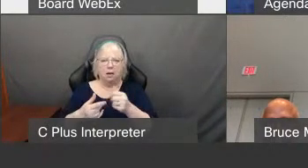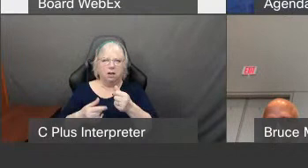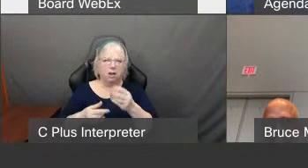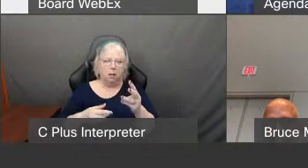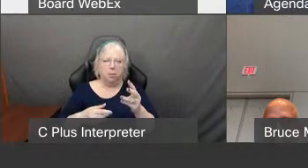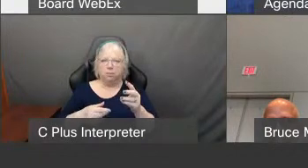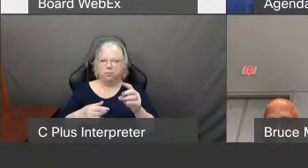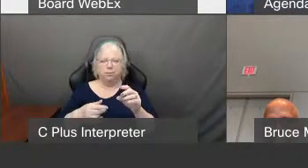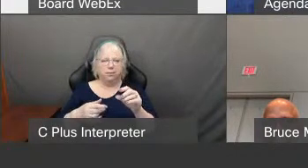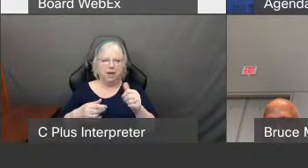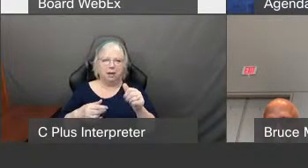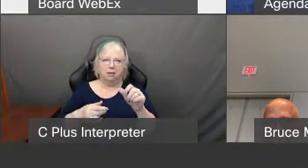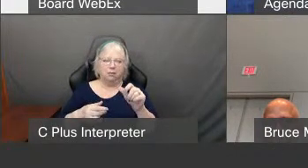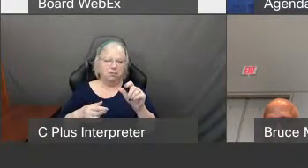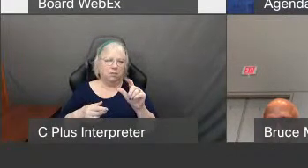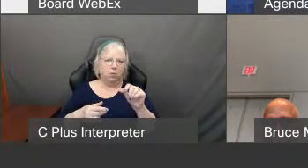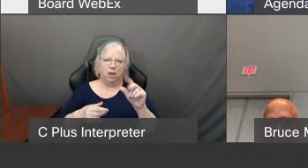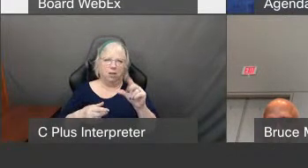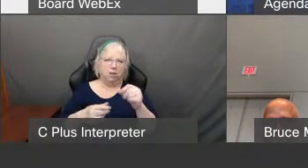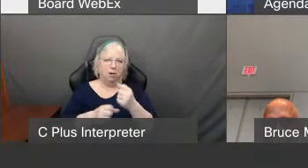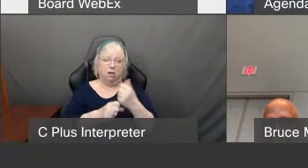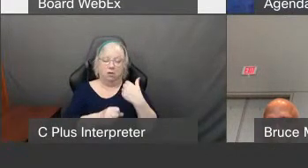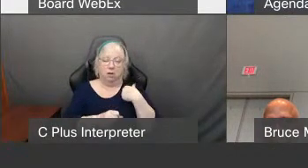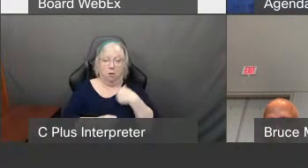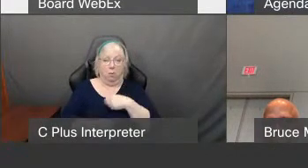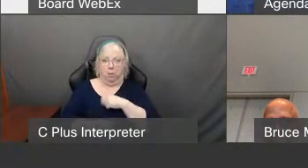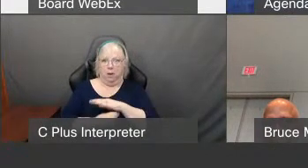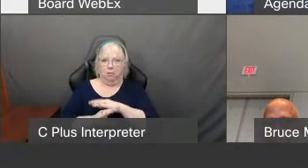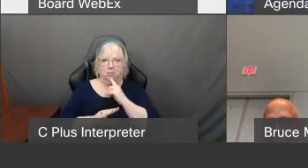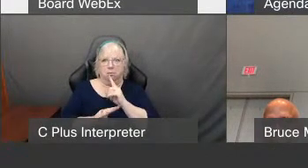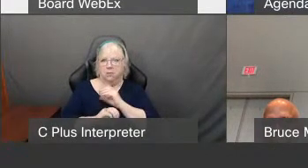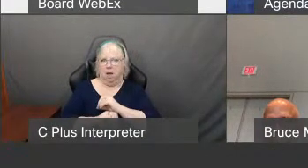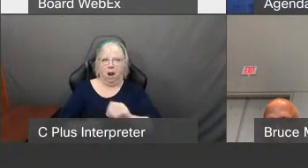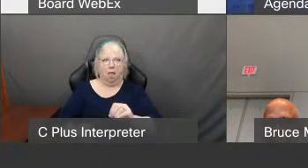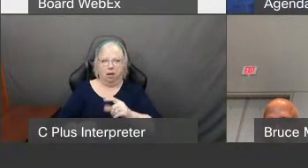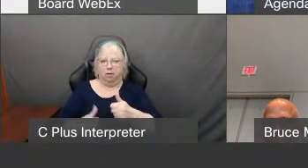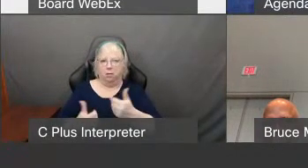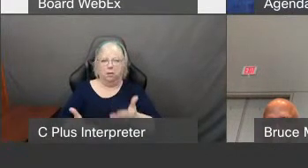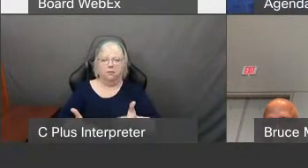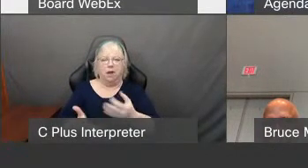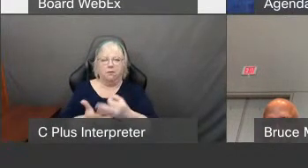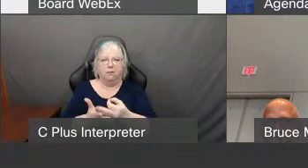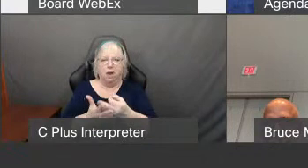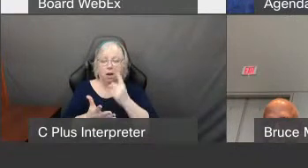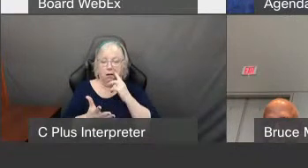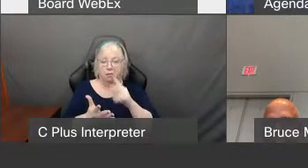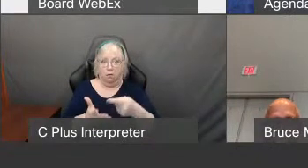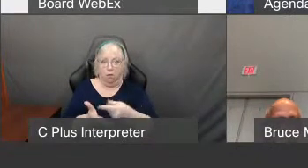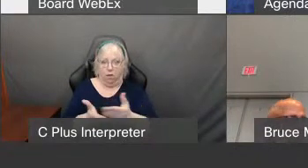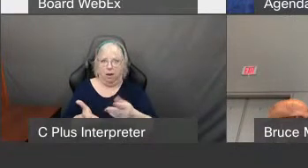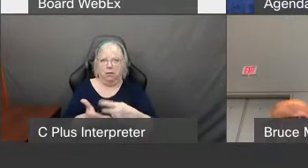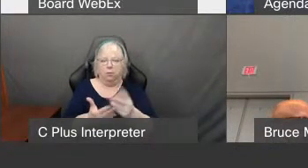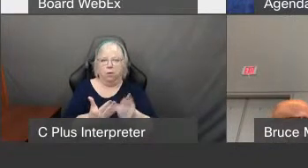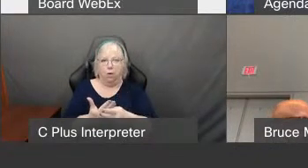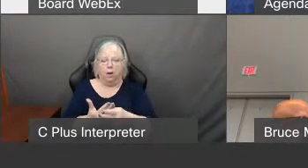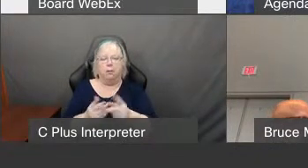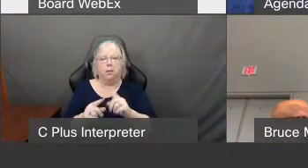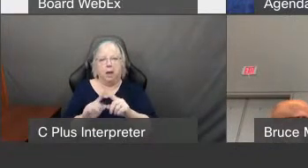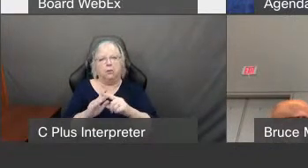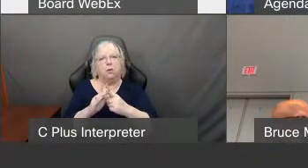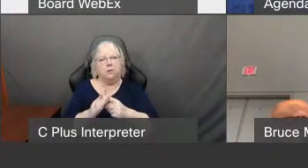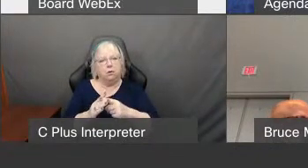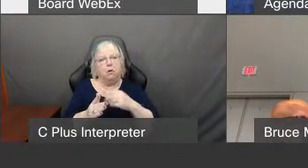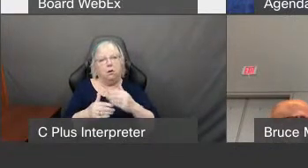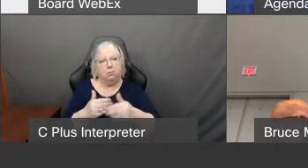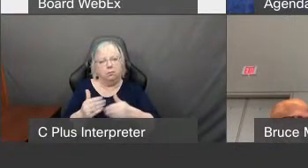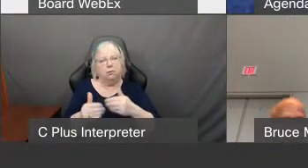we didn't do this at all in terms of providing funding for these programs. And as we have begun to do that, different levels